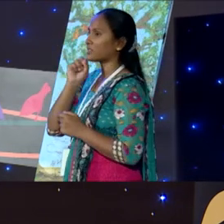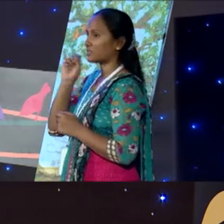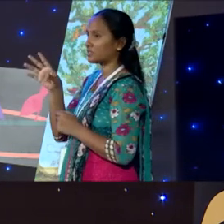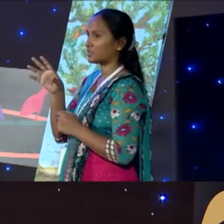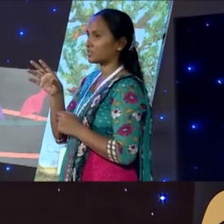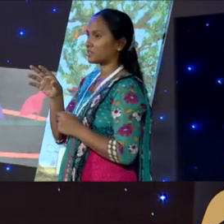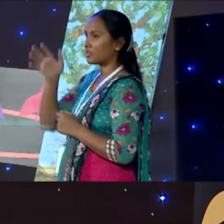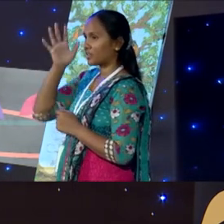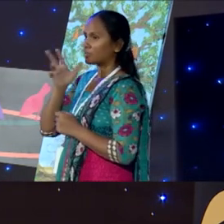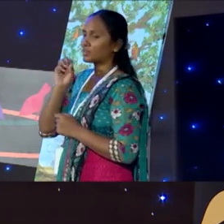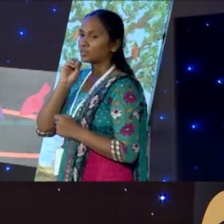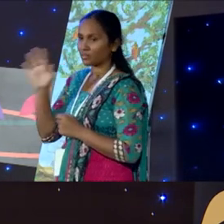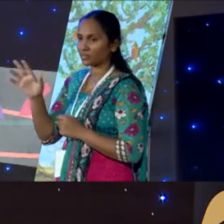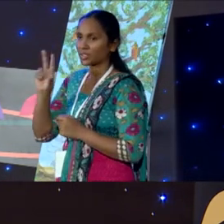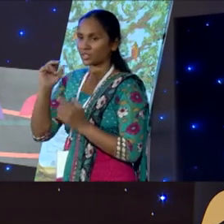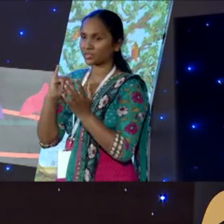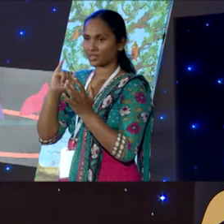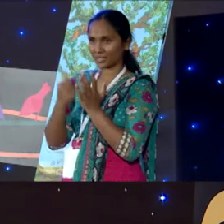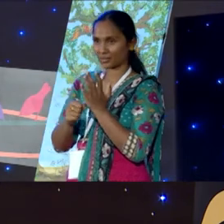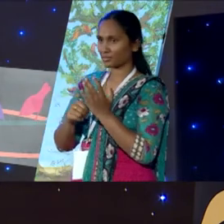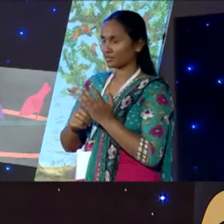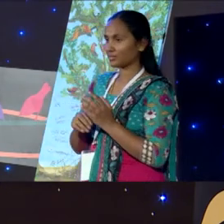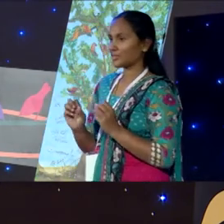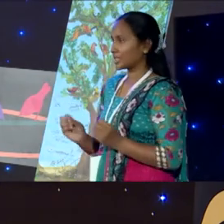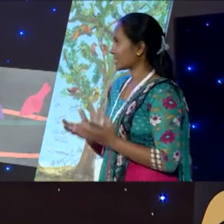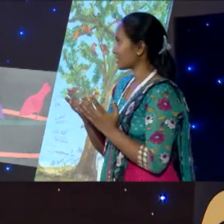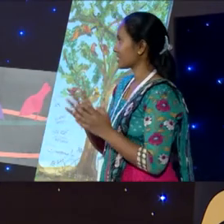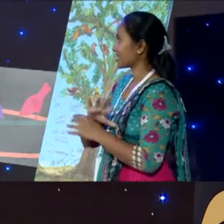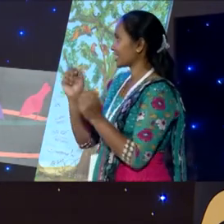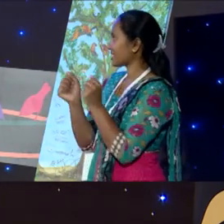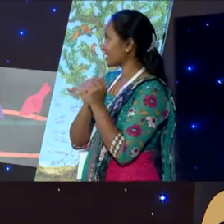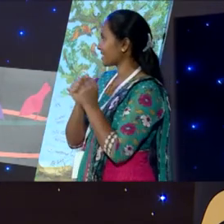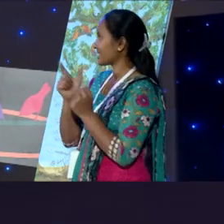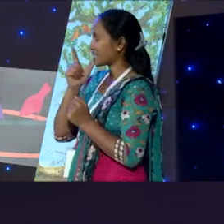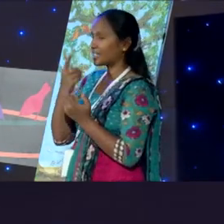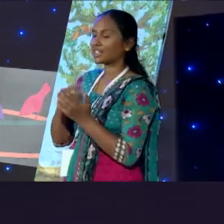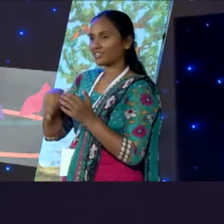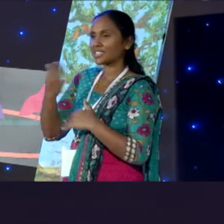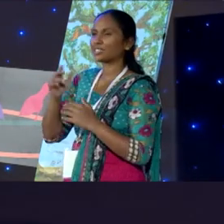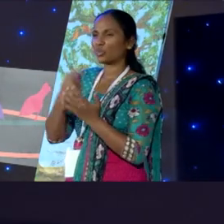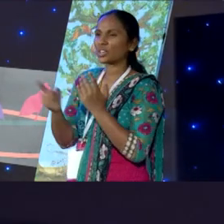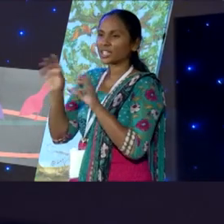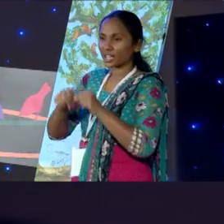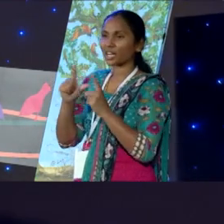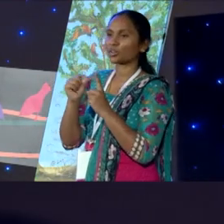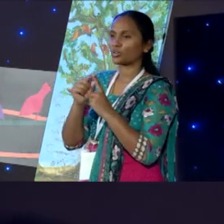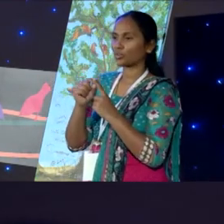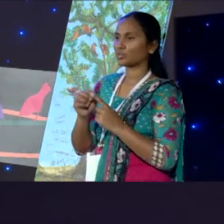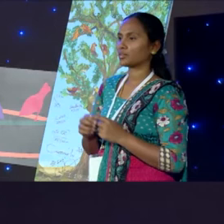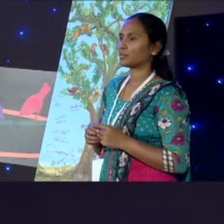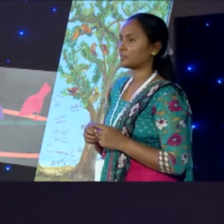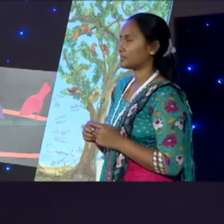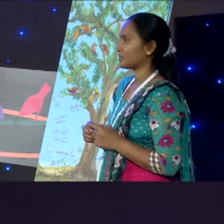my brother's getting married in 6 months and my parents used to be like, let her first get a real job and then we'll see what she can do. So it was that as a